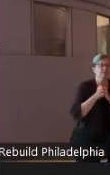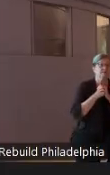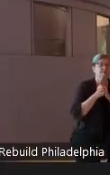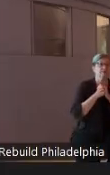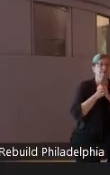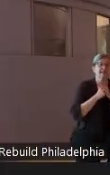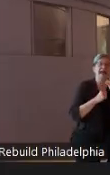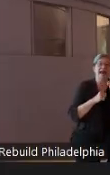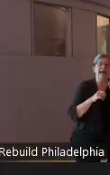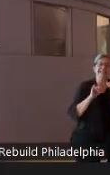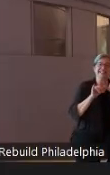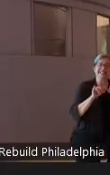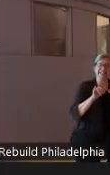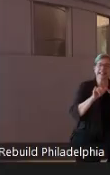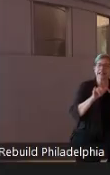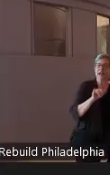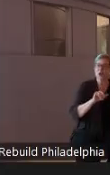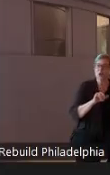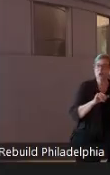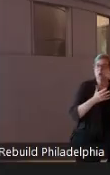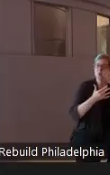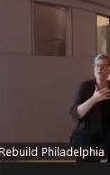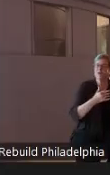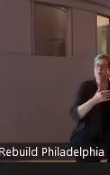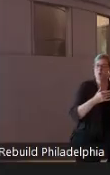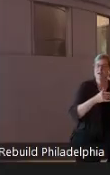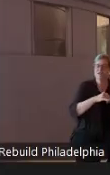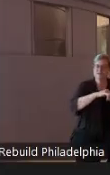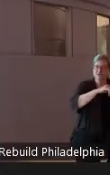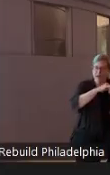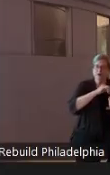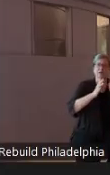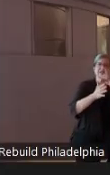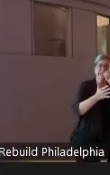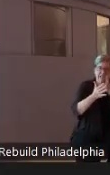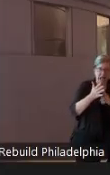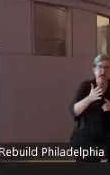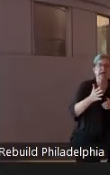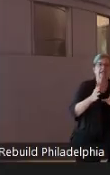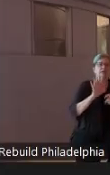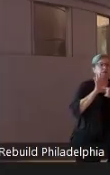for information about the final design share out and celebration.